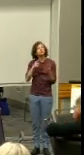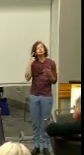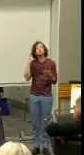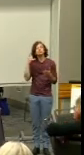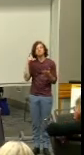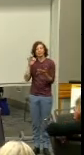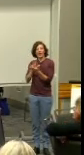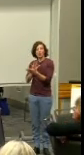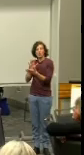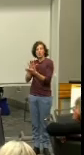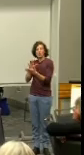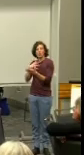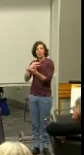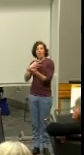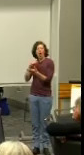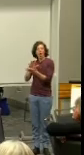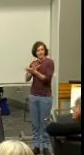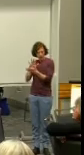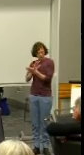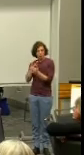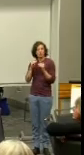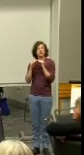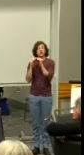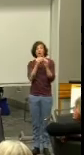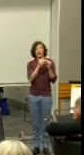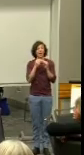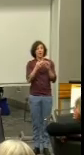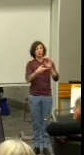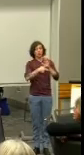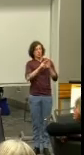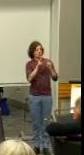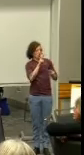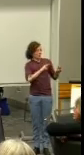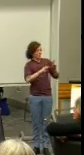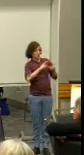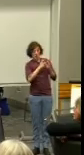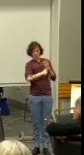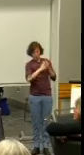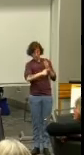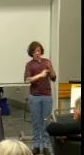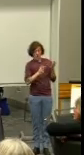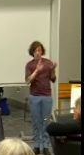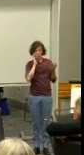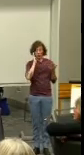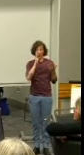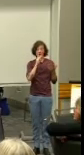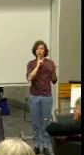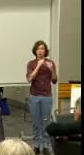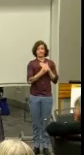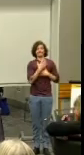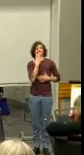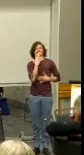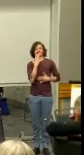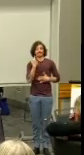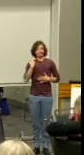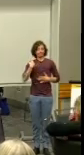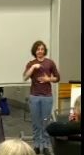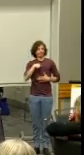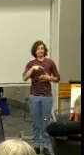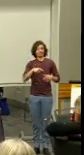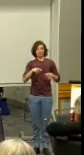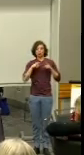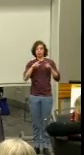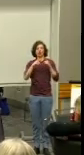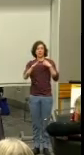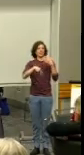papers and peer-reviewed articles, and really try to inform our design decisions along the whole project process. Doing a lot of work